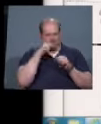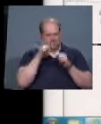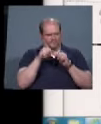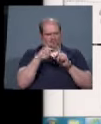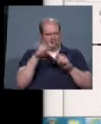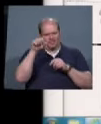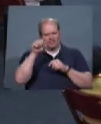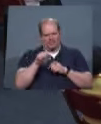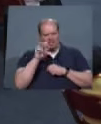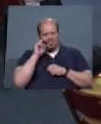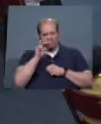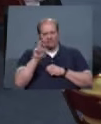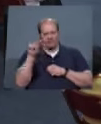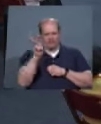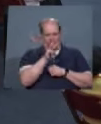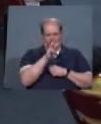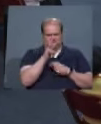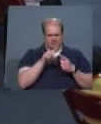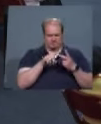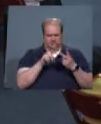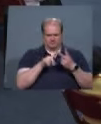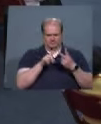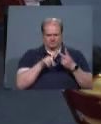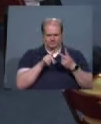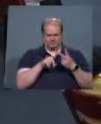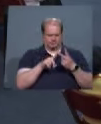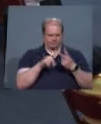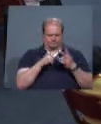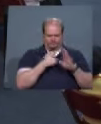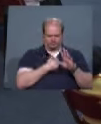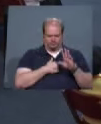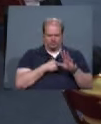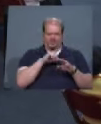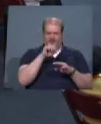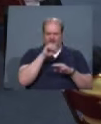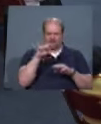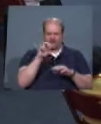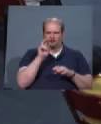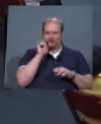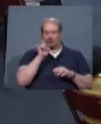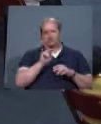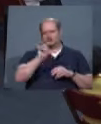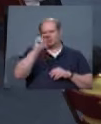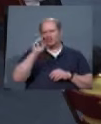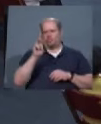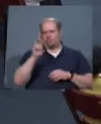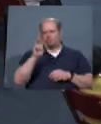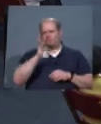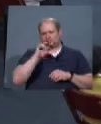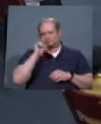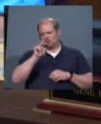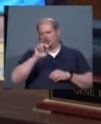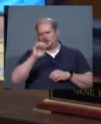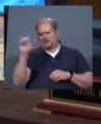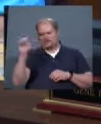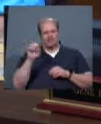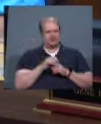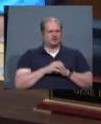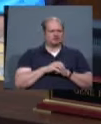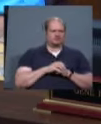the south looking to the west. No, I'm sorry, from the south looking north and from the west looking east.